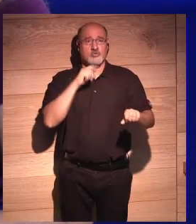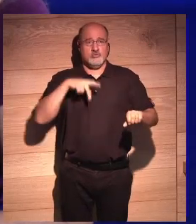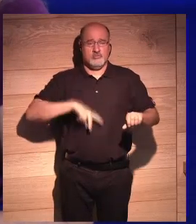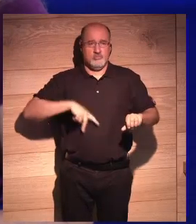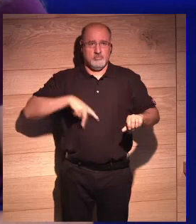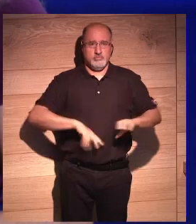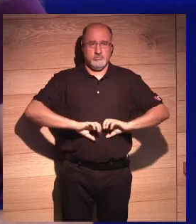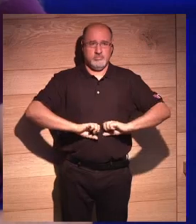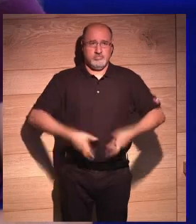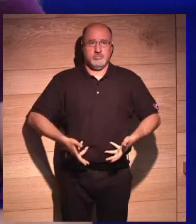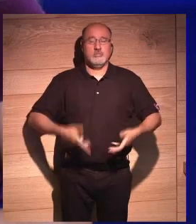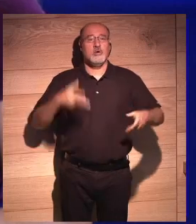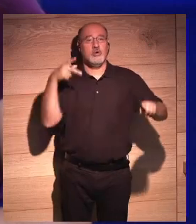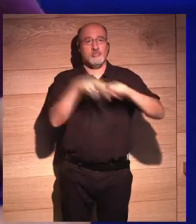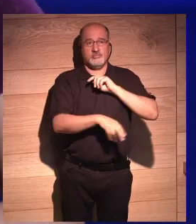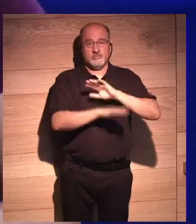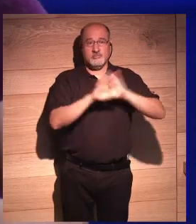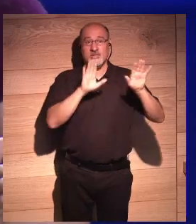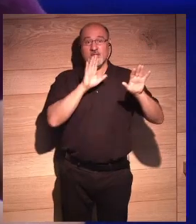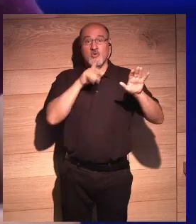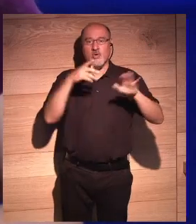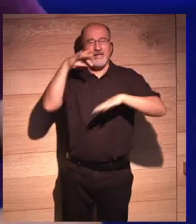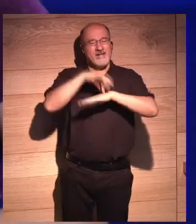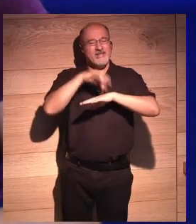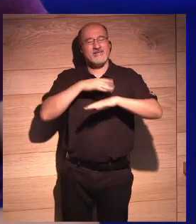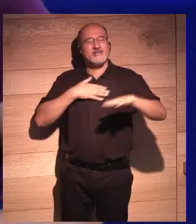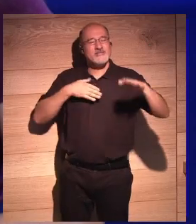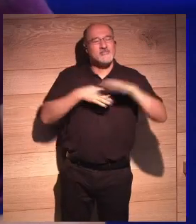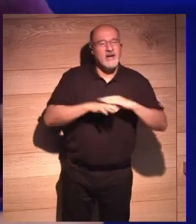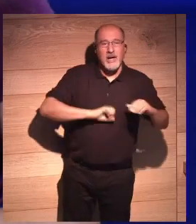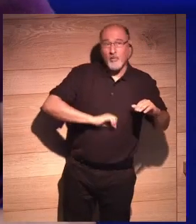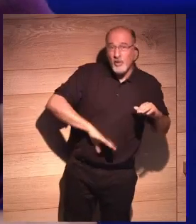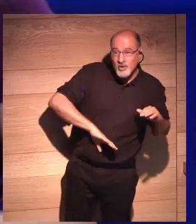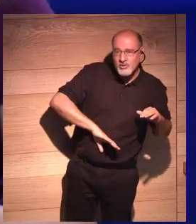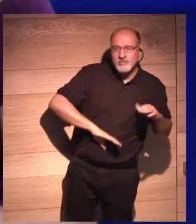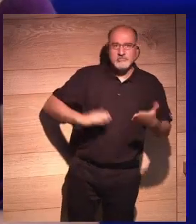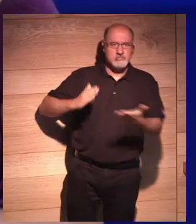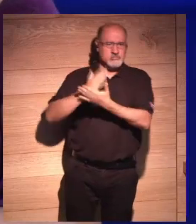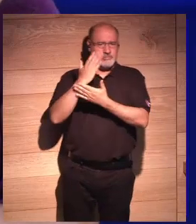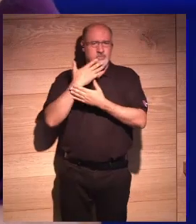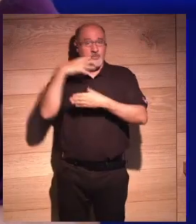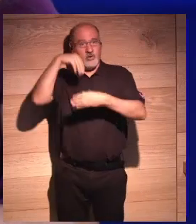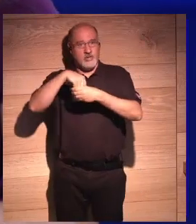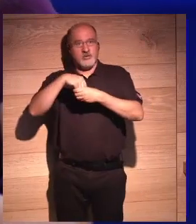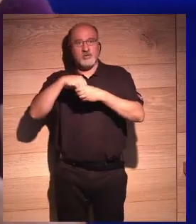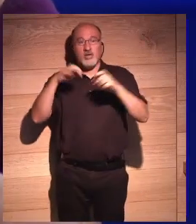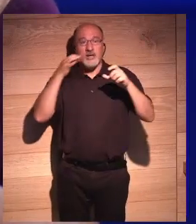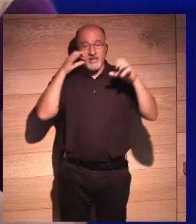abortion, and you were somebody that was trying to get into an abortion clinic. So the potential of VR